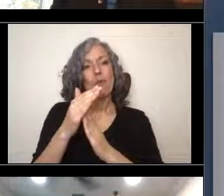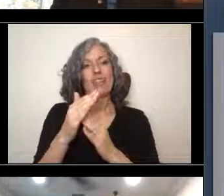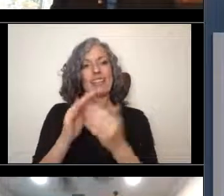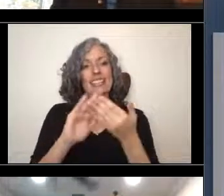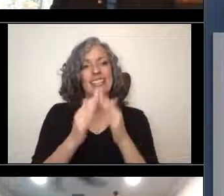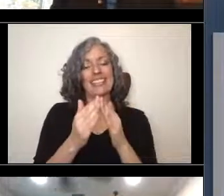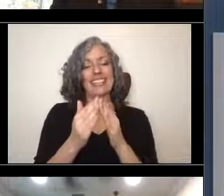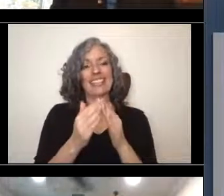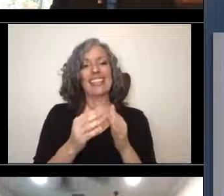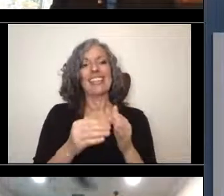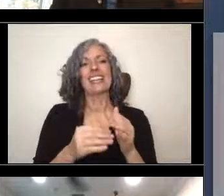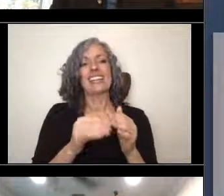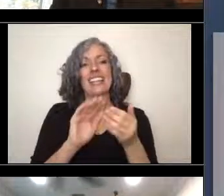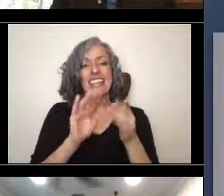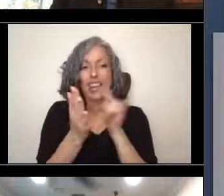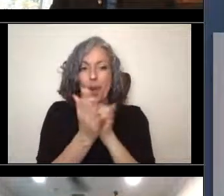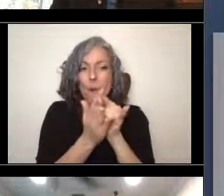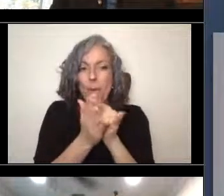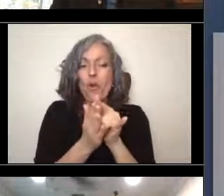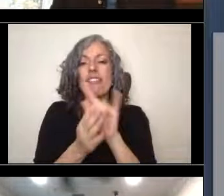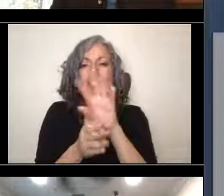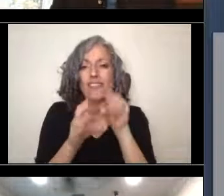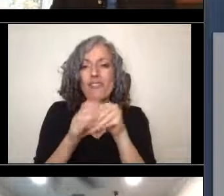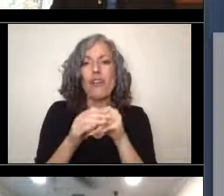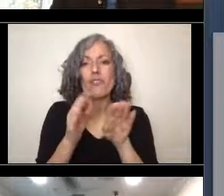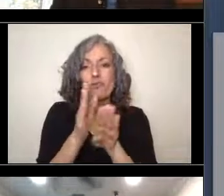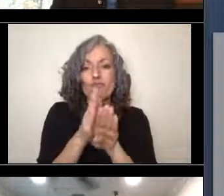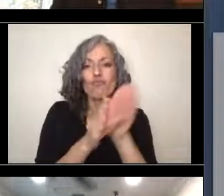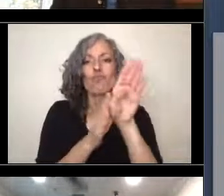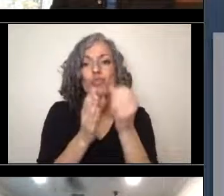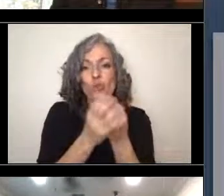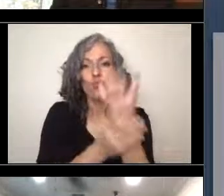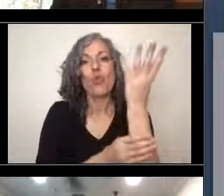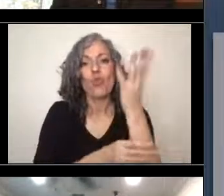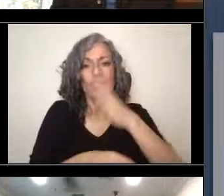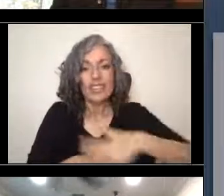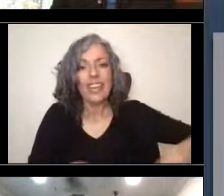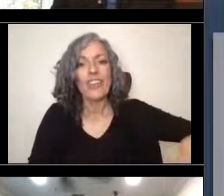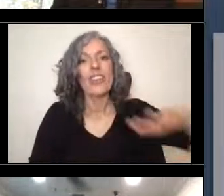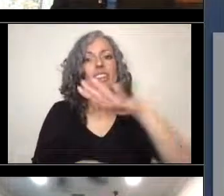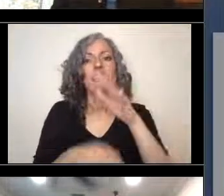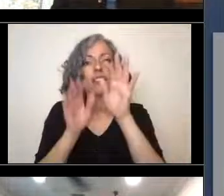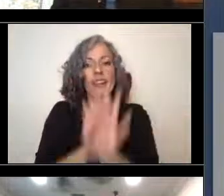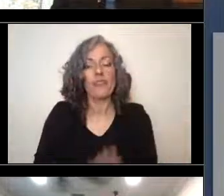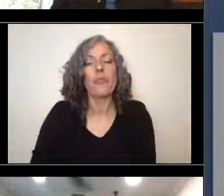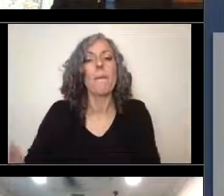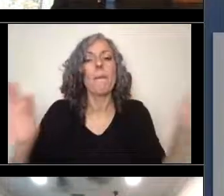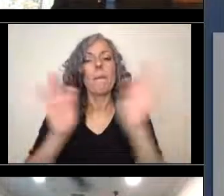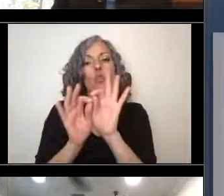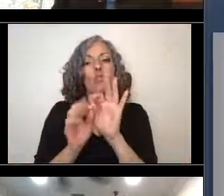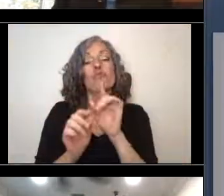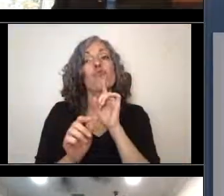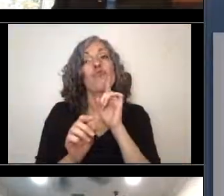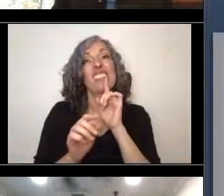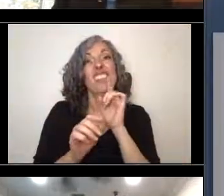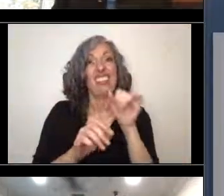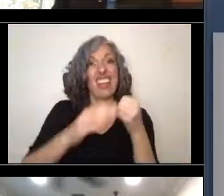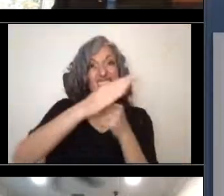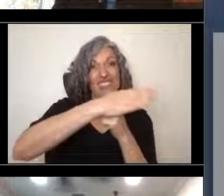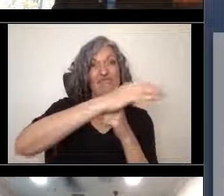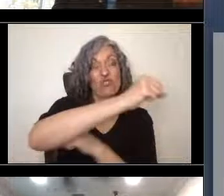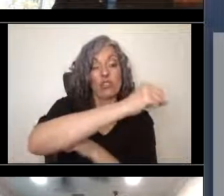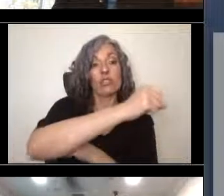in economic activity and growth to their rural region. More importantly, the Alturas Airport is the most critical infrastructure in far